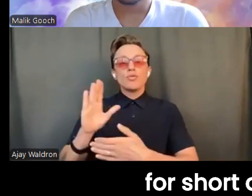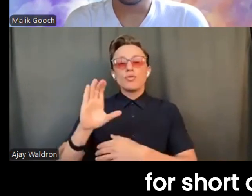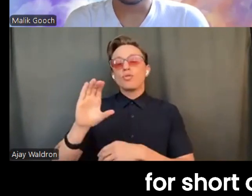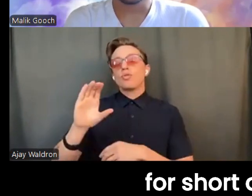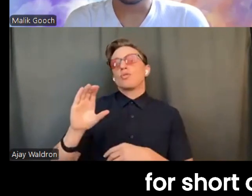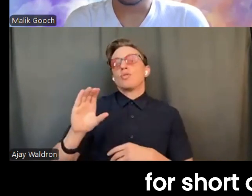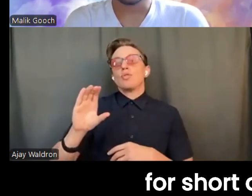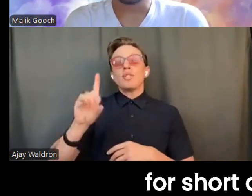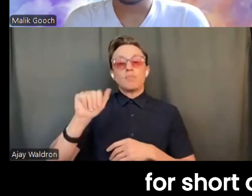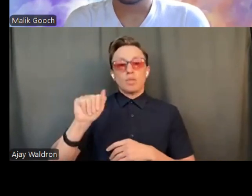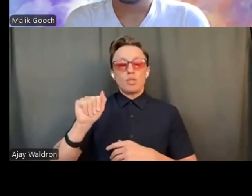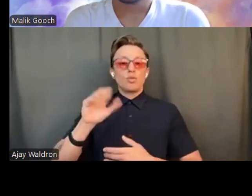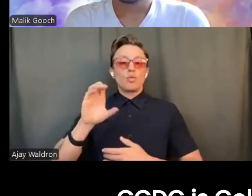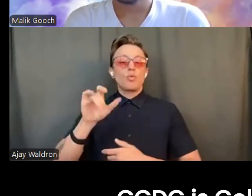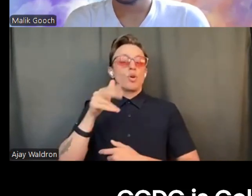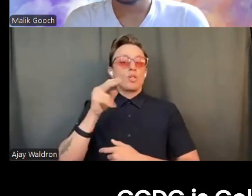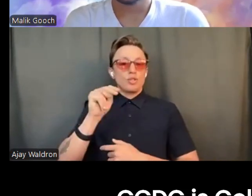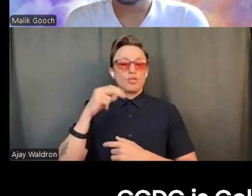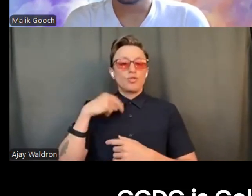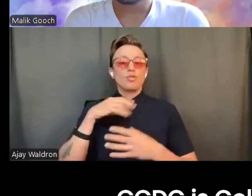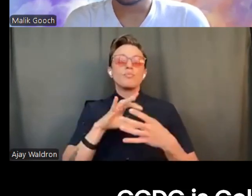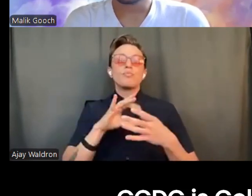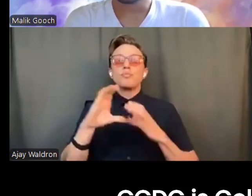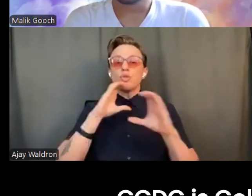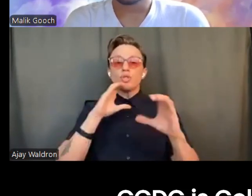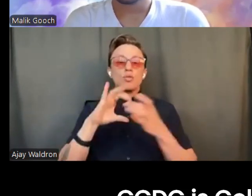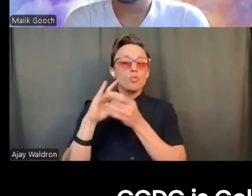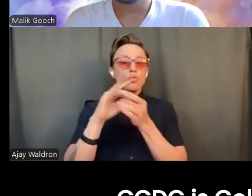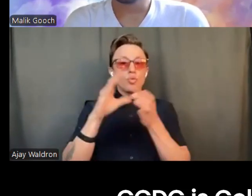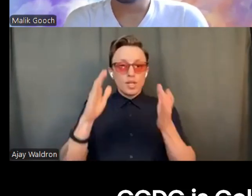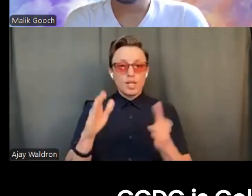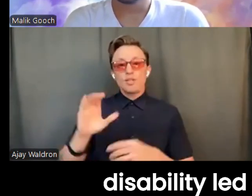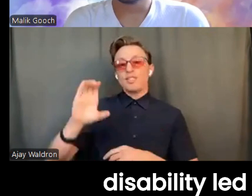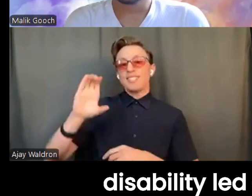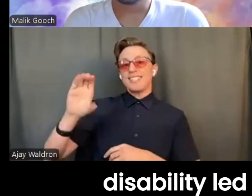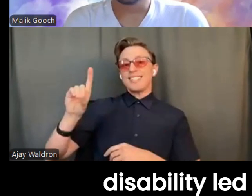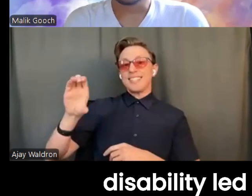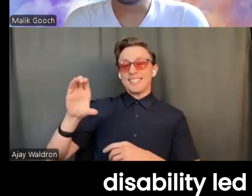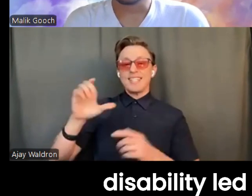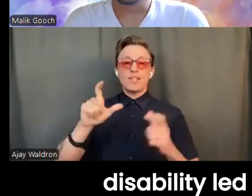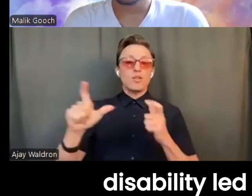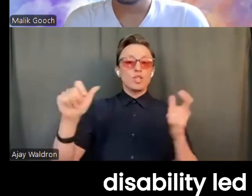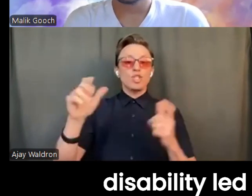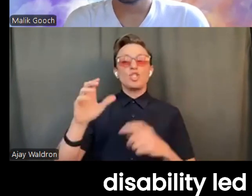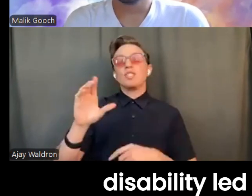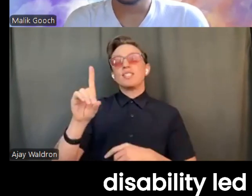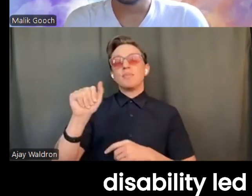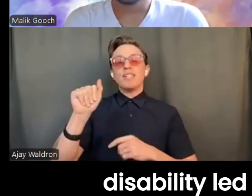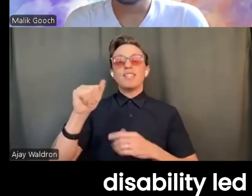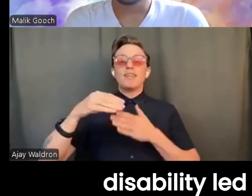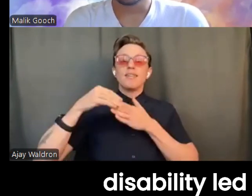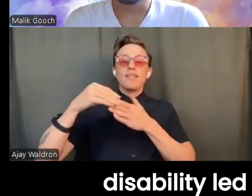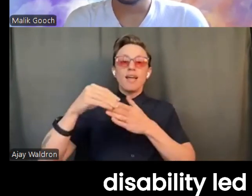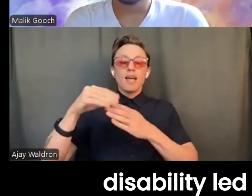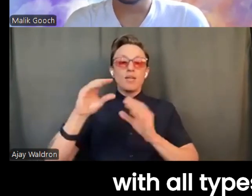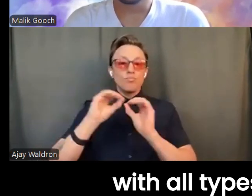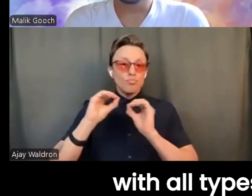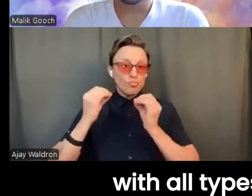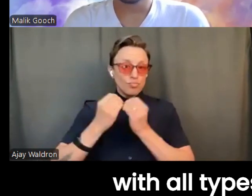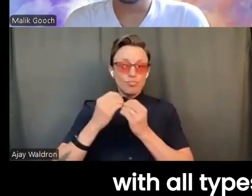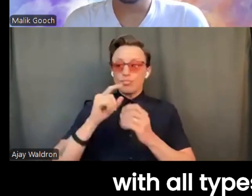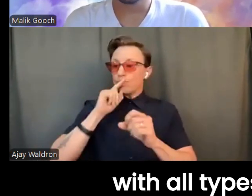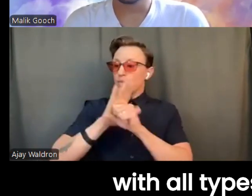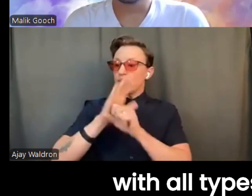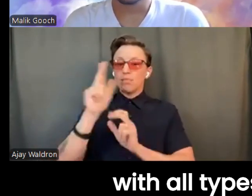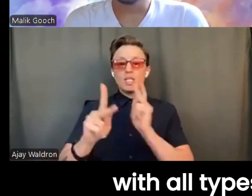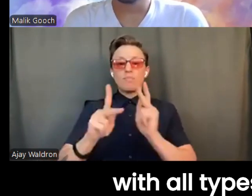their communications coordinator. CCDC is Colorado's largest and oldest disability led organization committed to ensuring that people with all